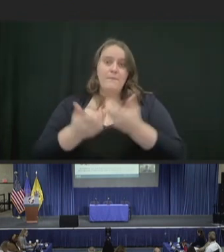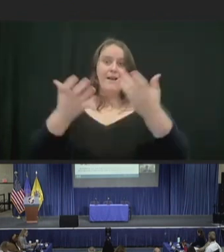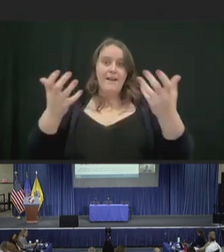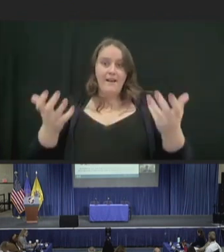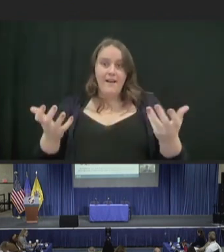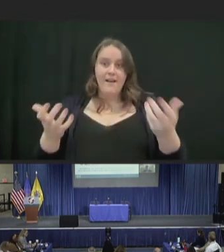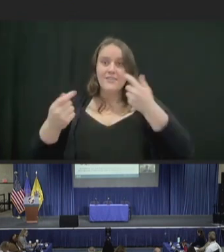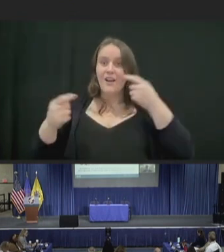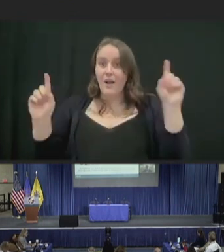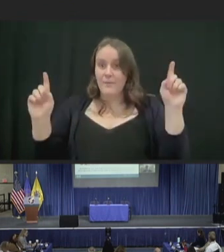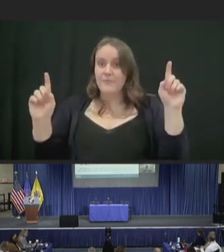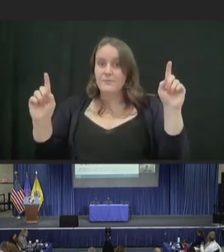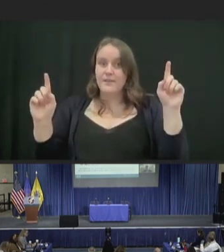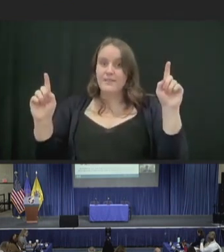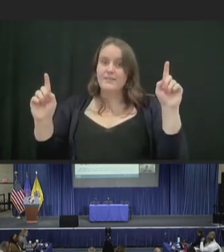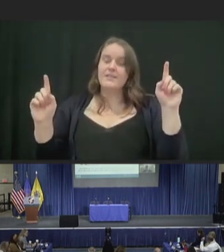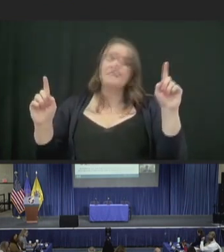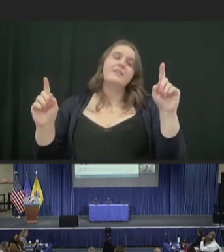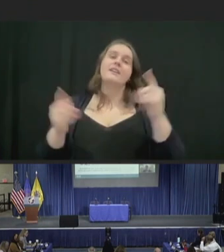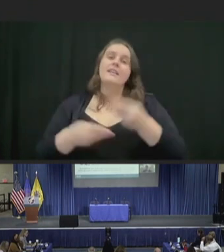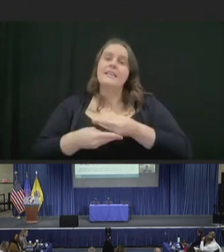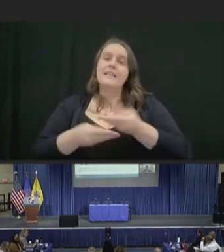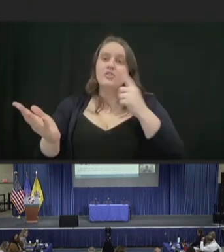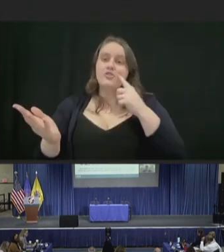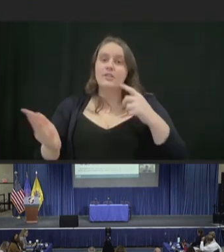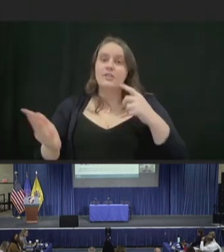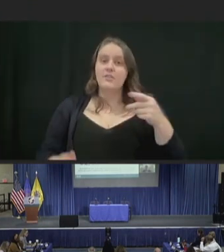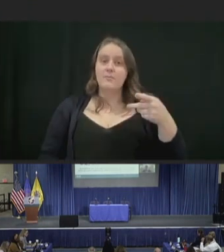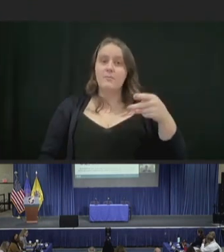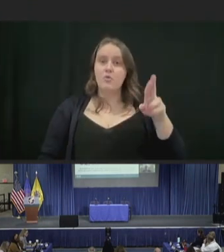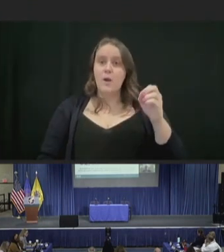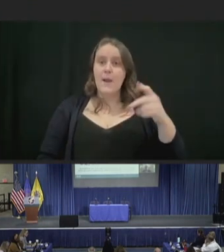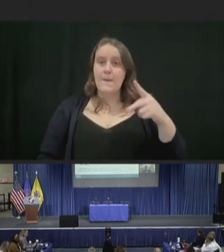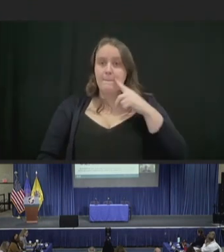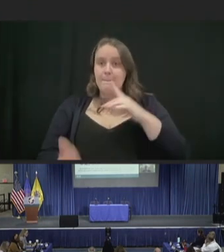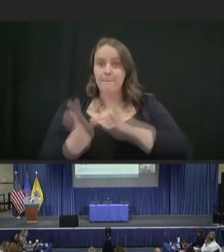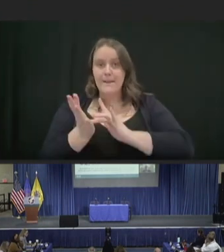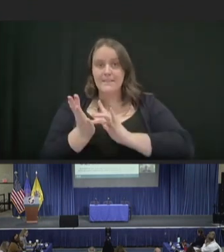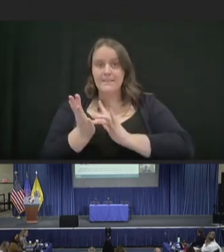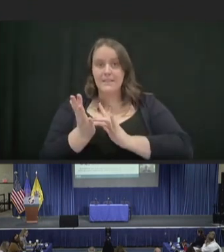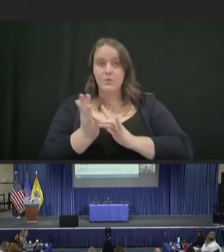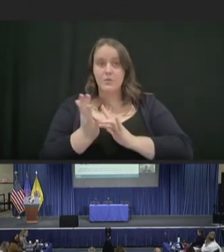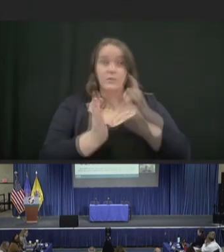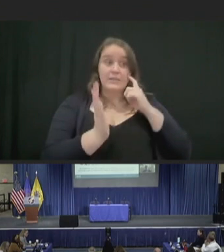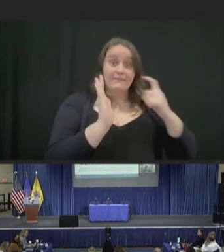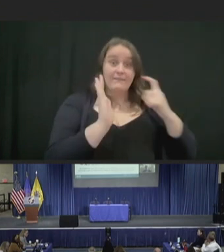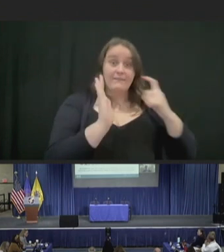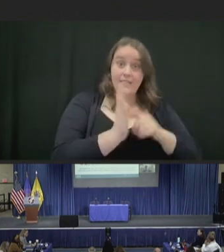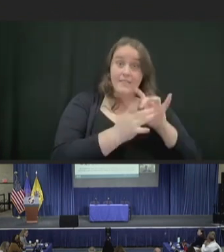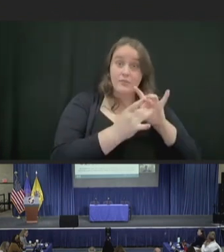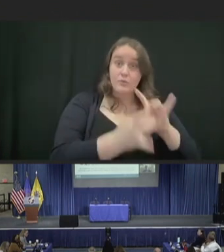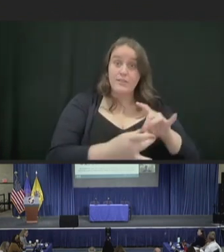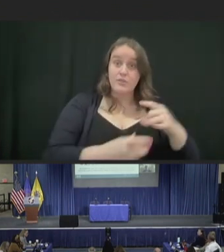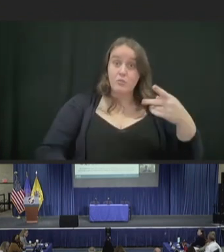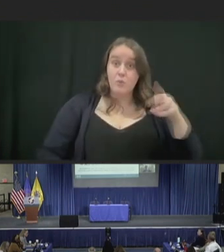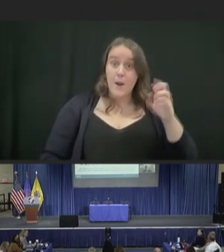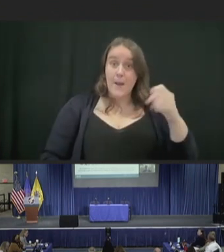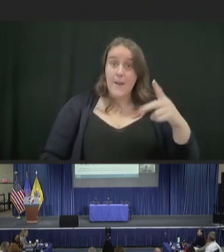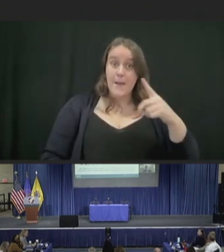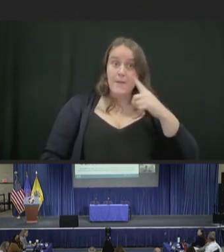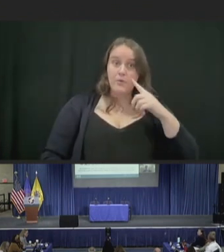accomplishments in the administrations of PrEP. But when these initial PrEP findings were revealed 10 years